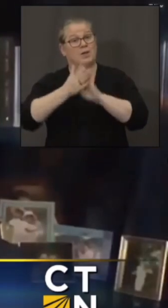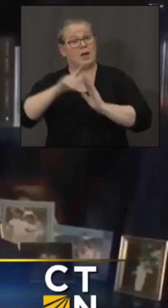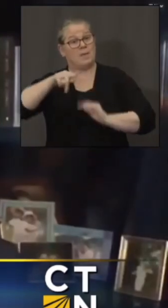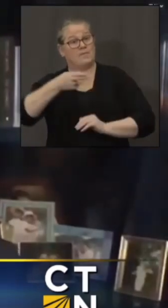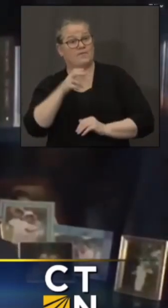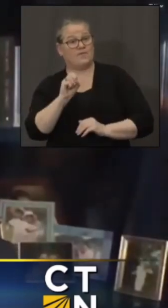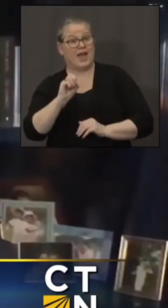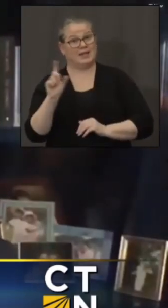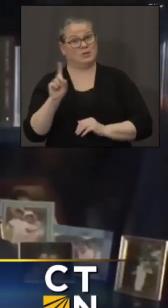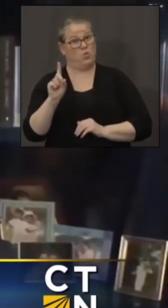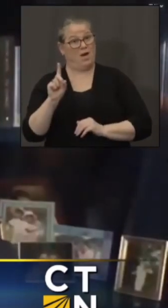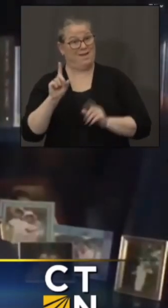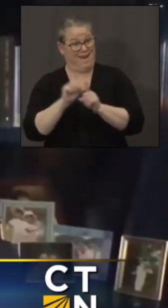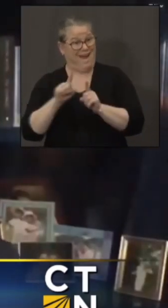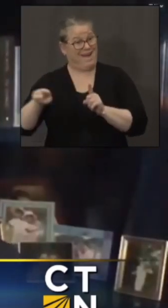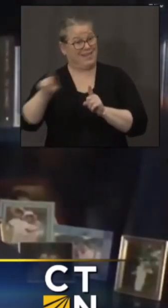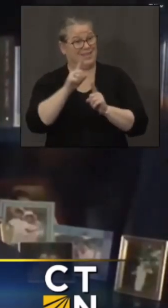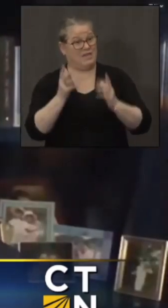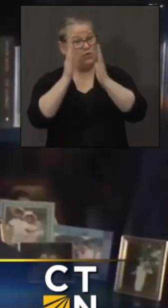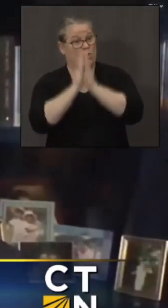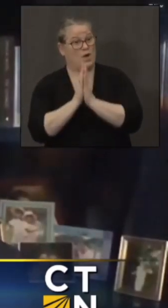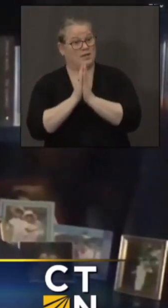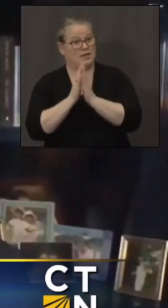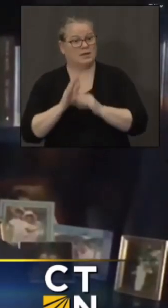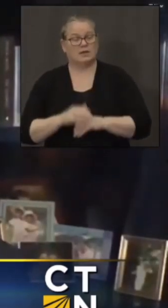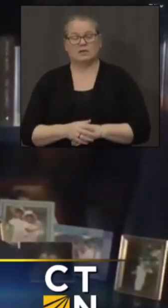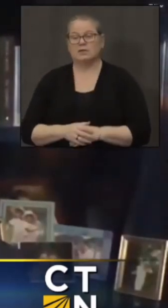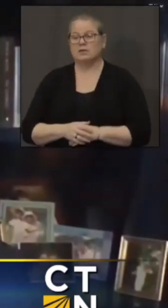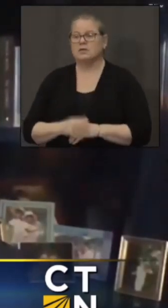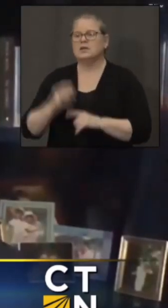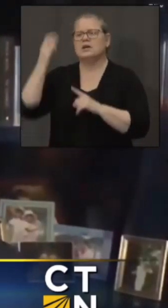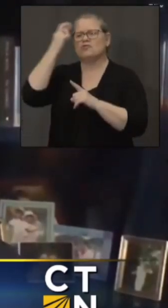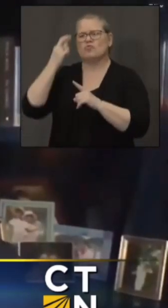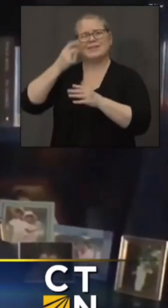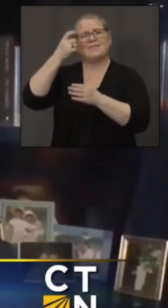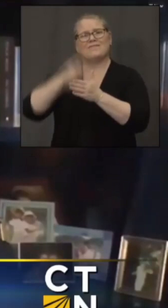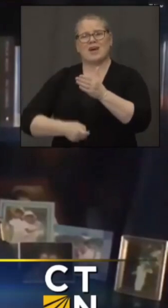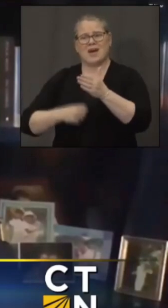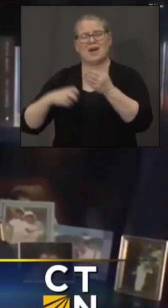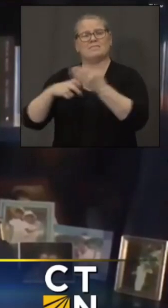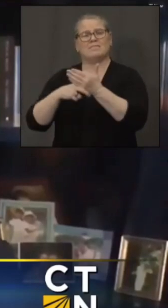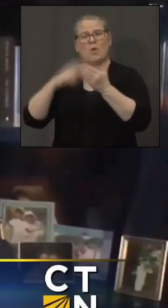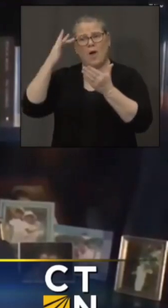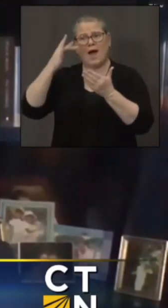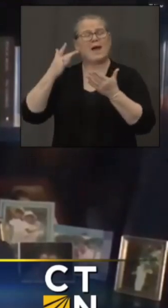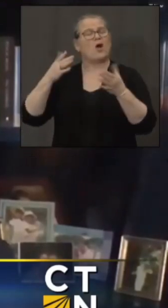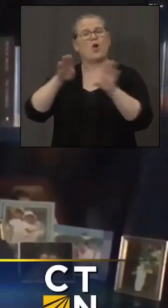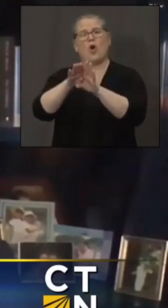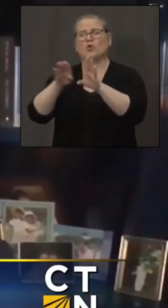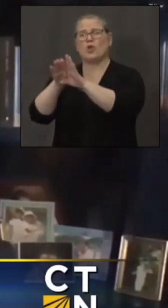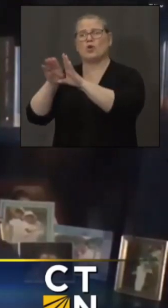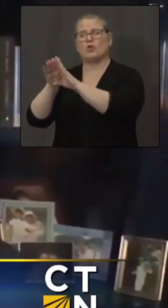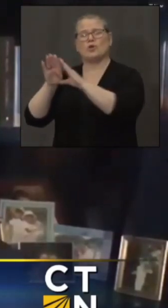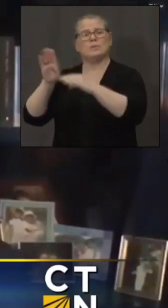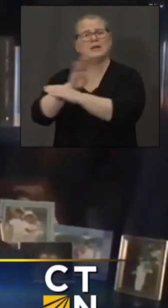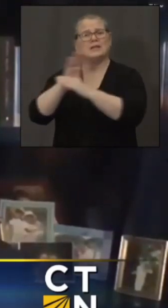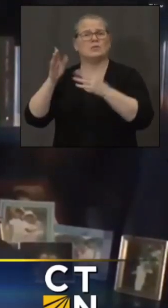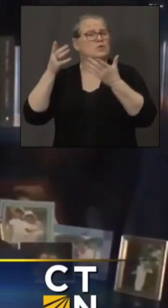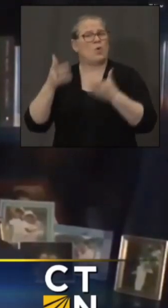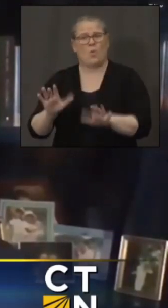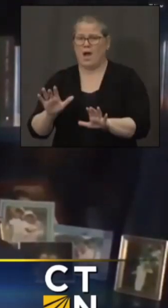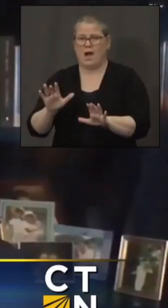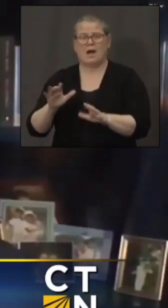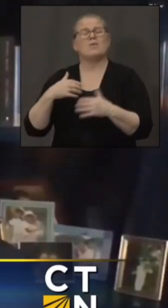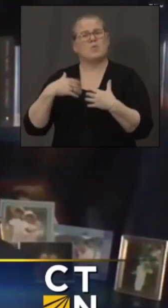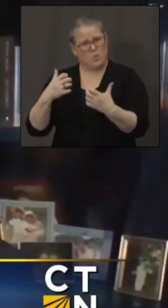This is the way we can avoid having to close down. We're trying to show that over the next couple of weeks, we can bend the curve. We can